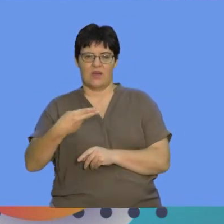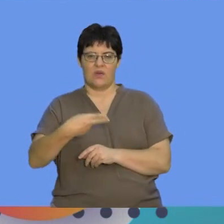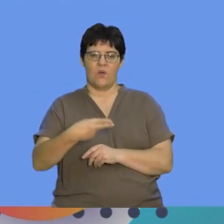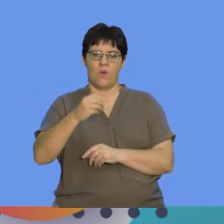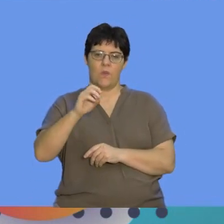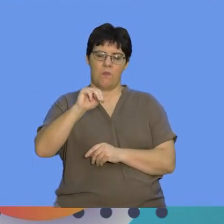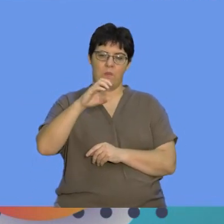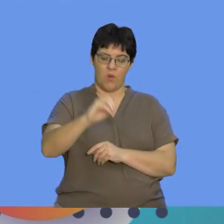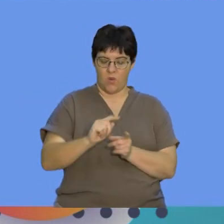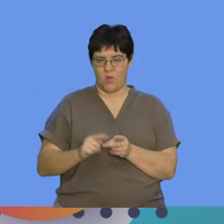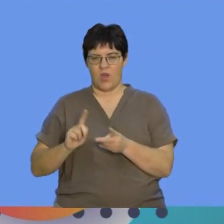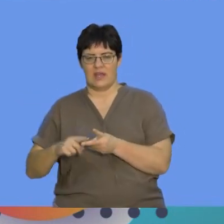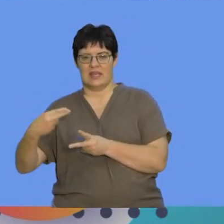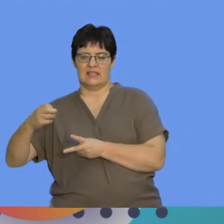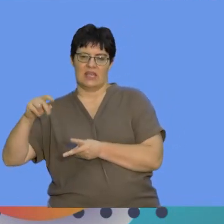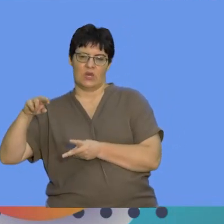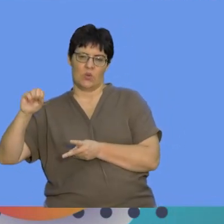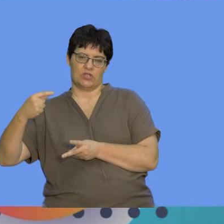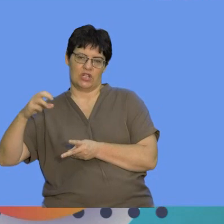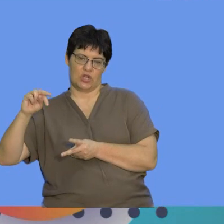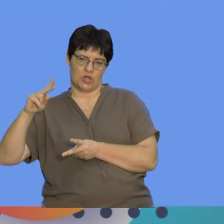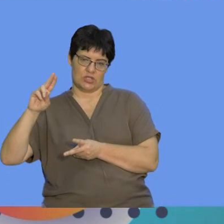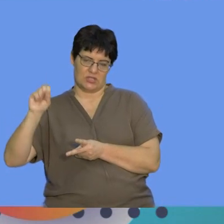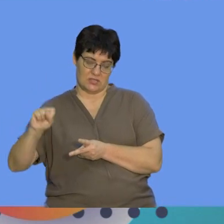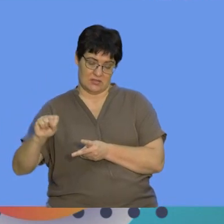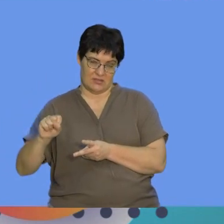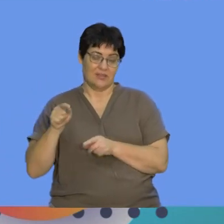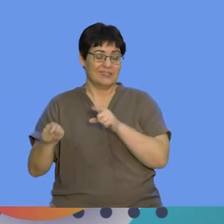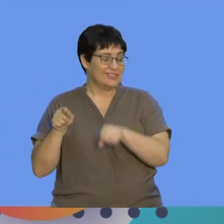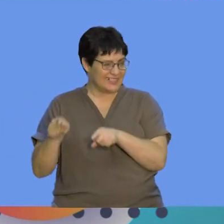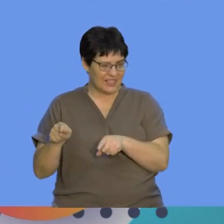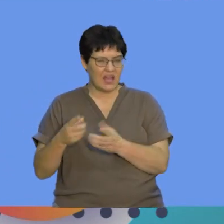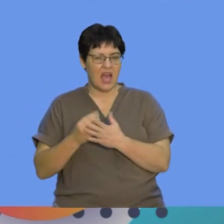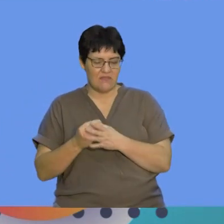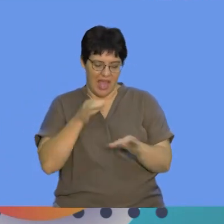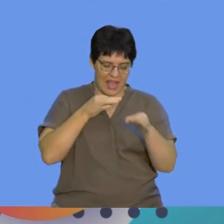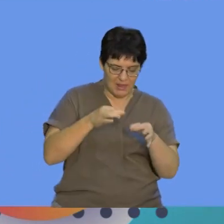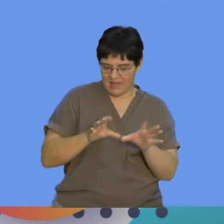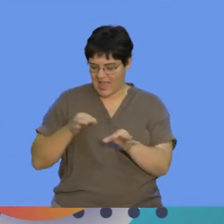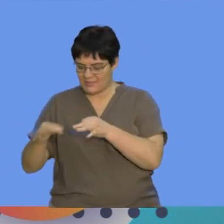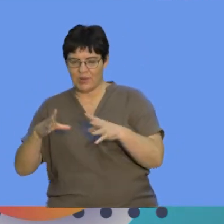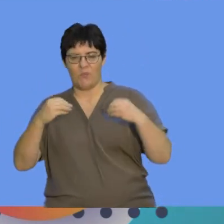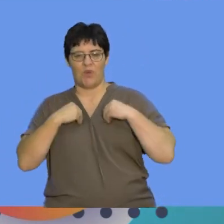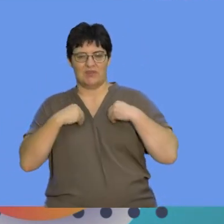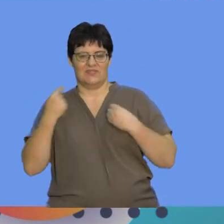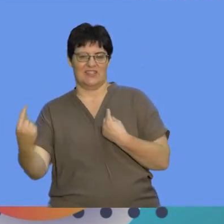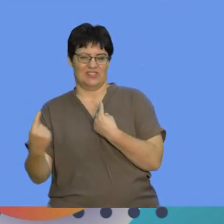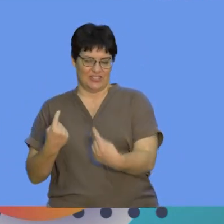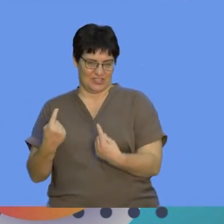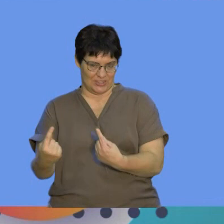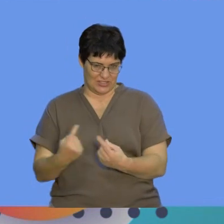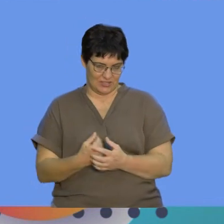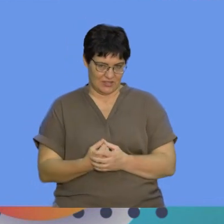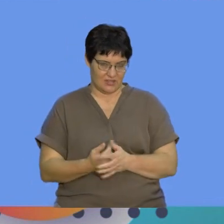well as the homogeneous. And we've managed to look at one at a time, the properties of each of those types of mixtures. For now, let's take a